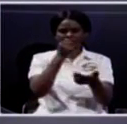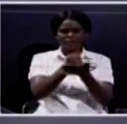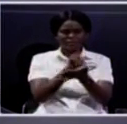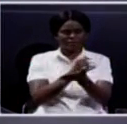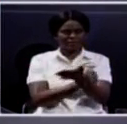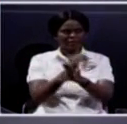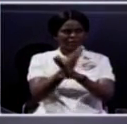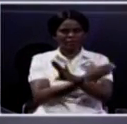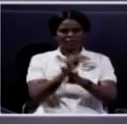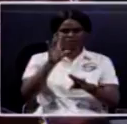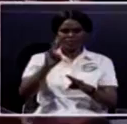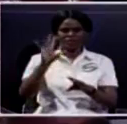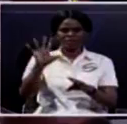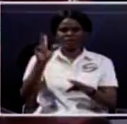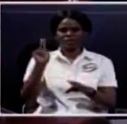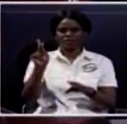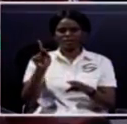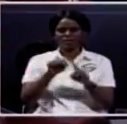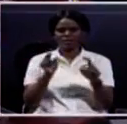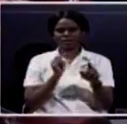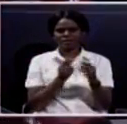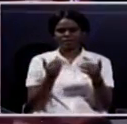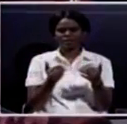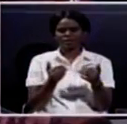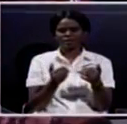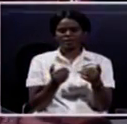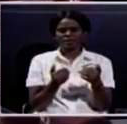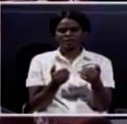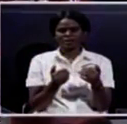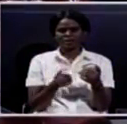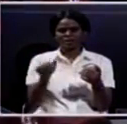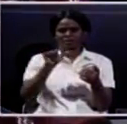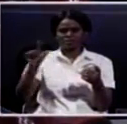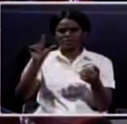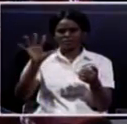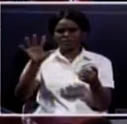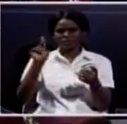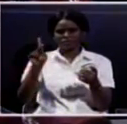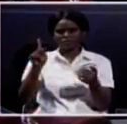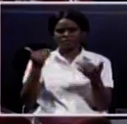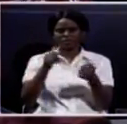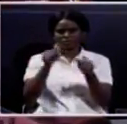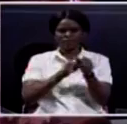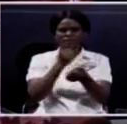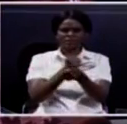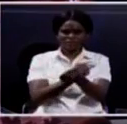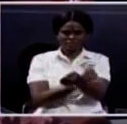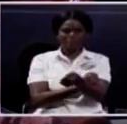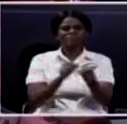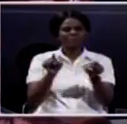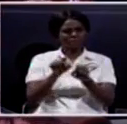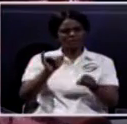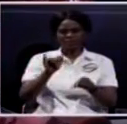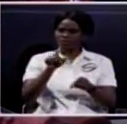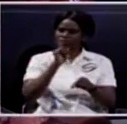was 75 kwacha. We have reduced from 75 kwacha to 25 kwacha per subject. And we have carried out a research with